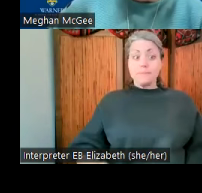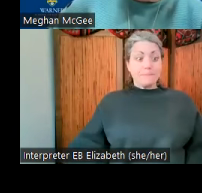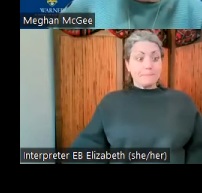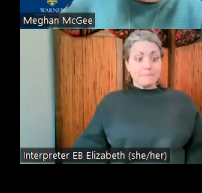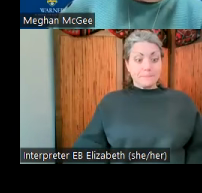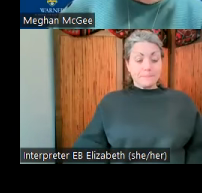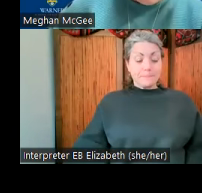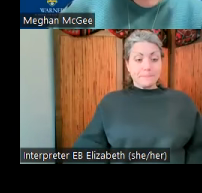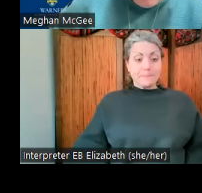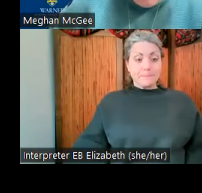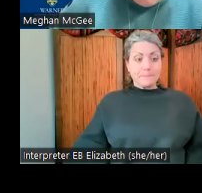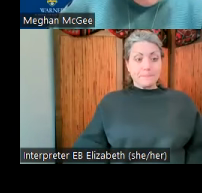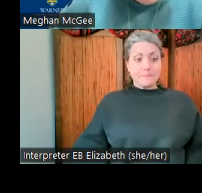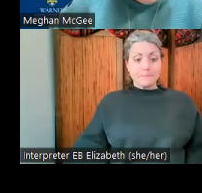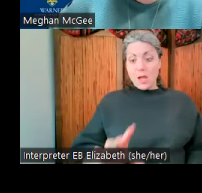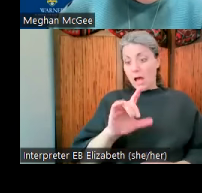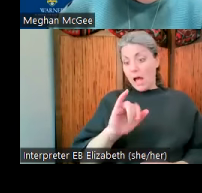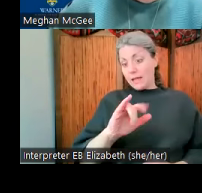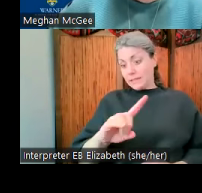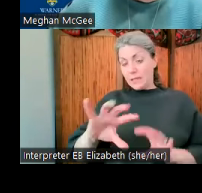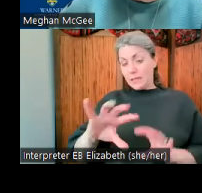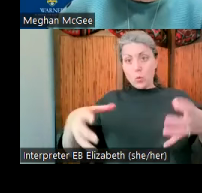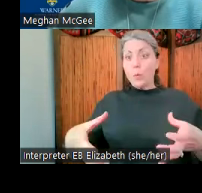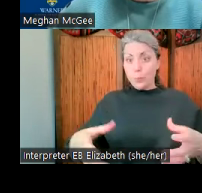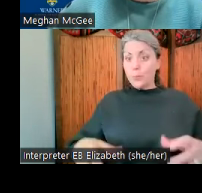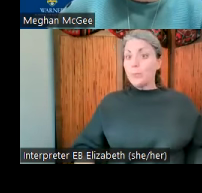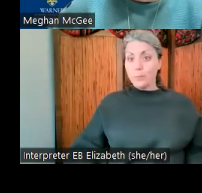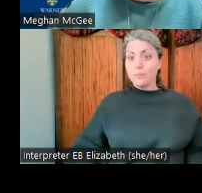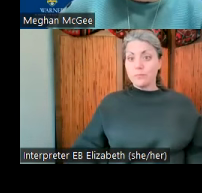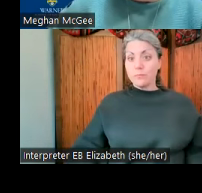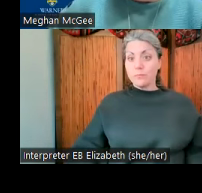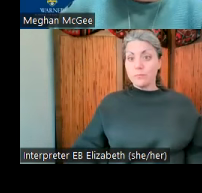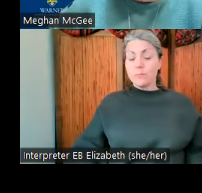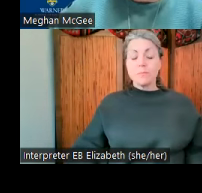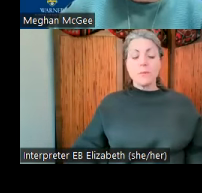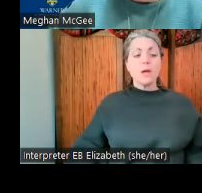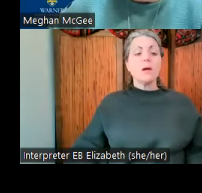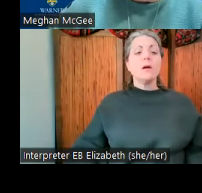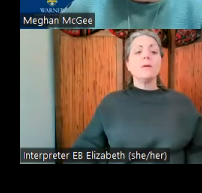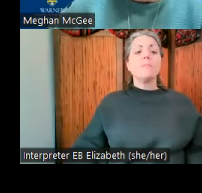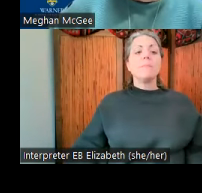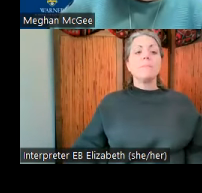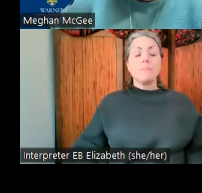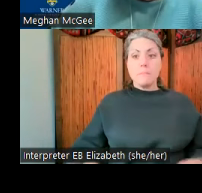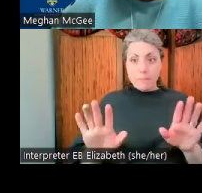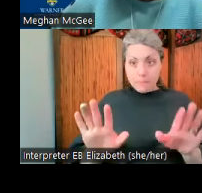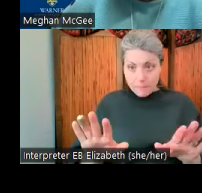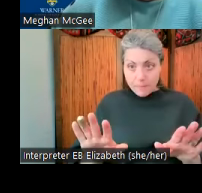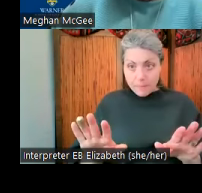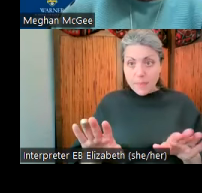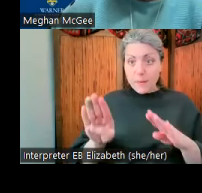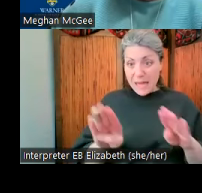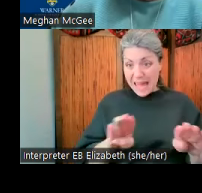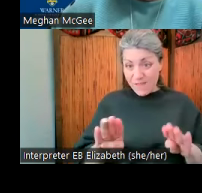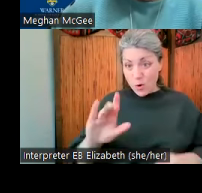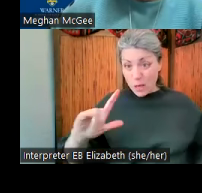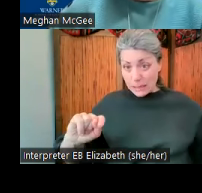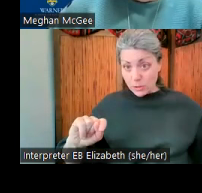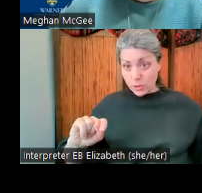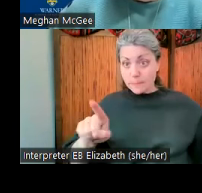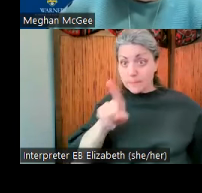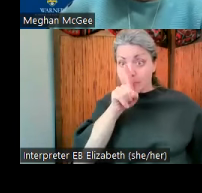much broader catchment. And we were stunned to find that the behavior literature did not